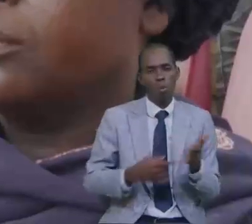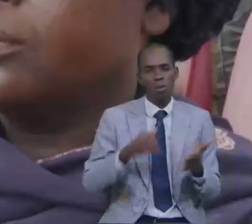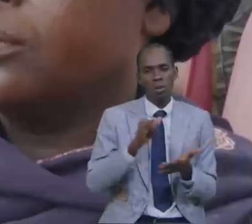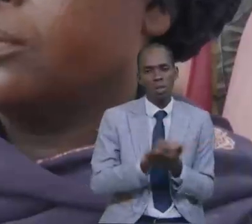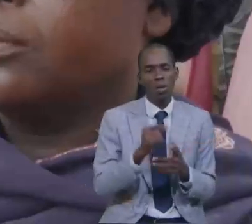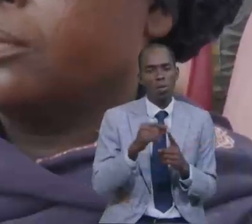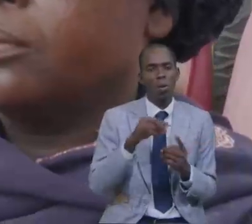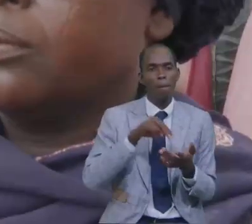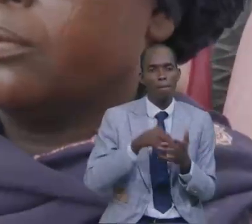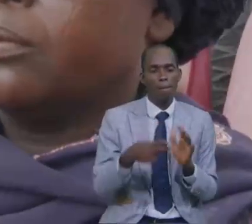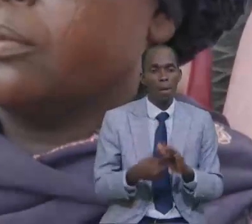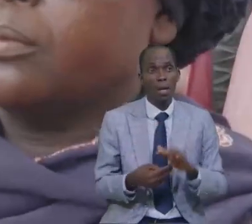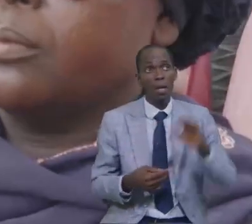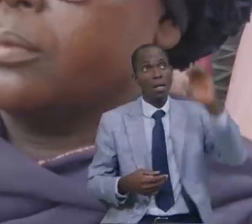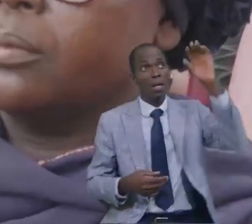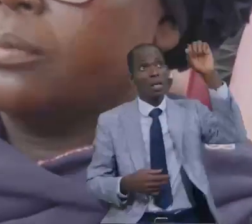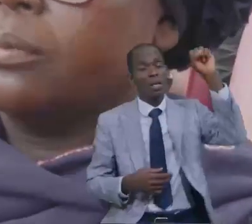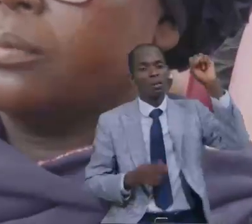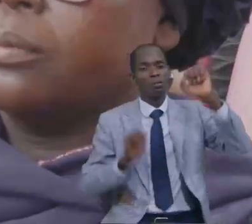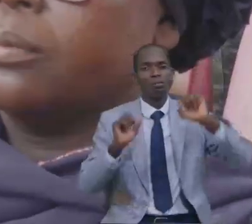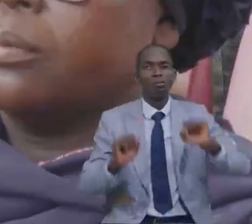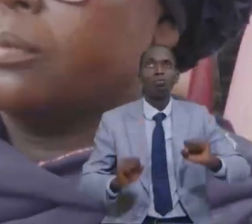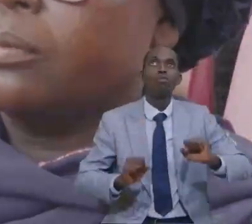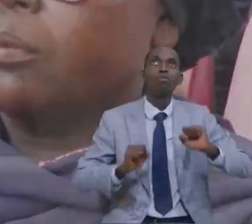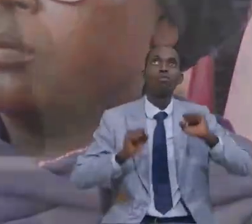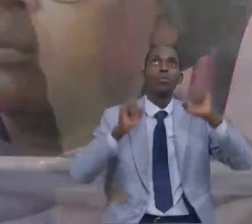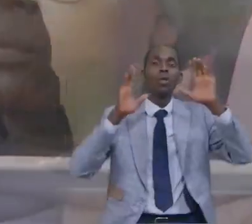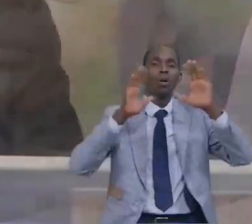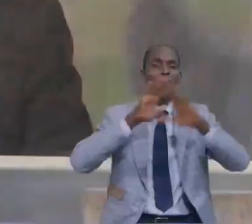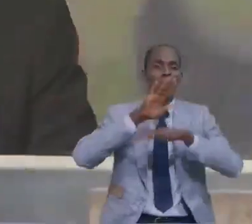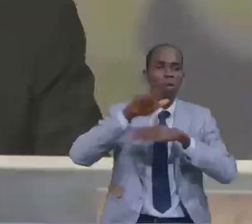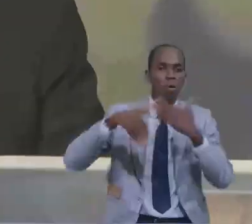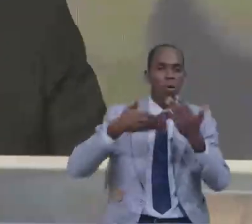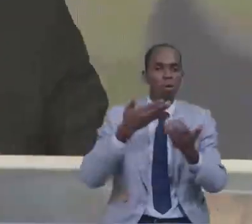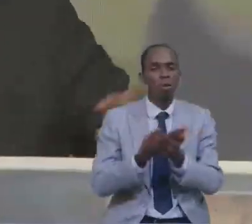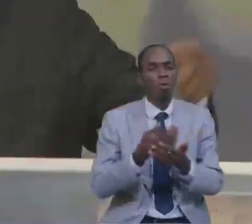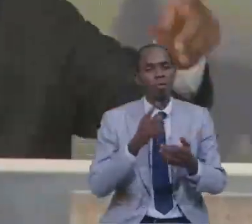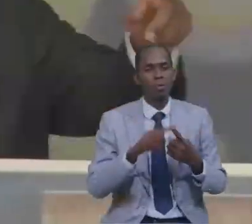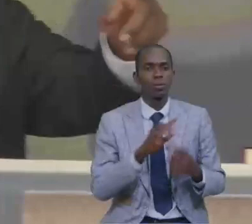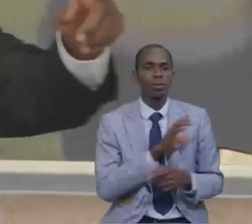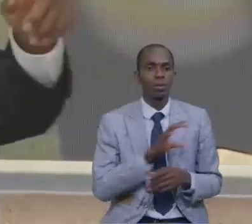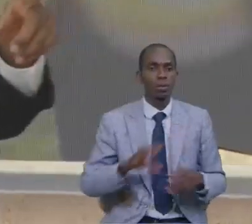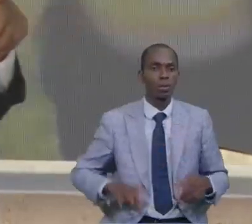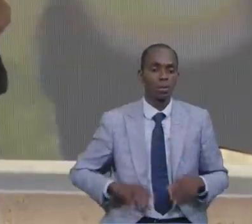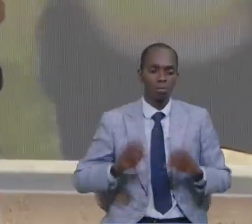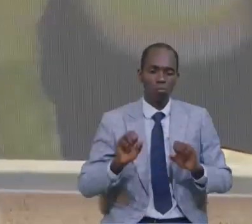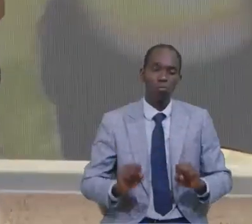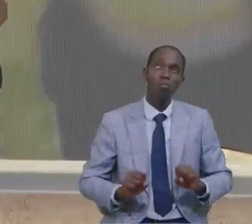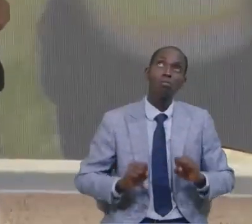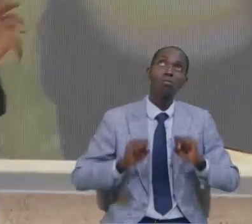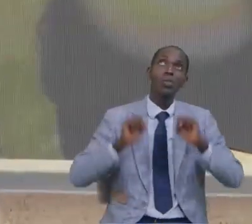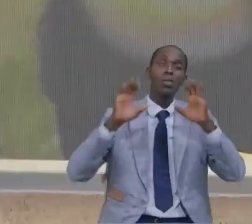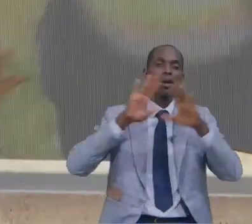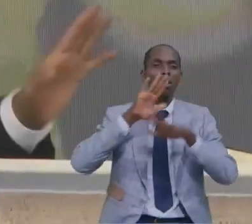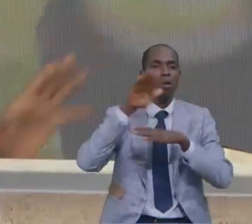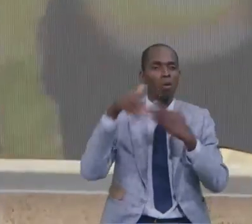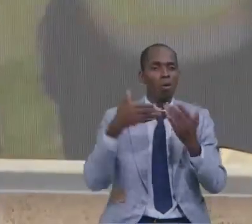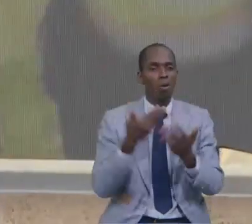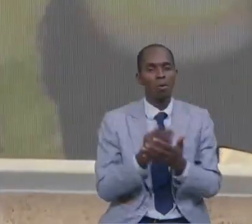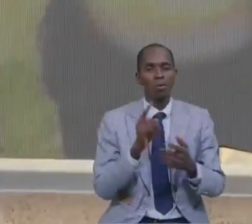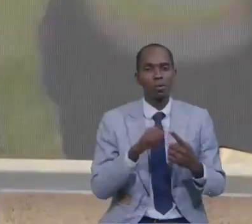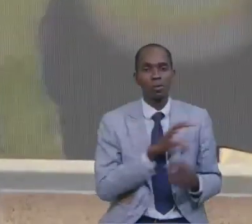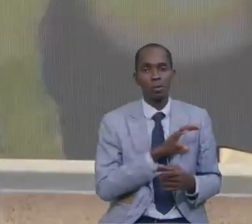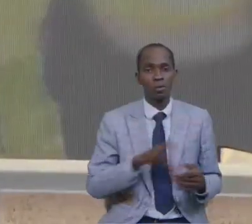Surrender all to Christ. This grace of God comes to you. And you see that Christ